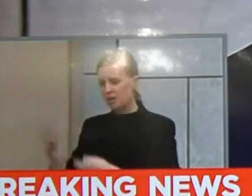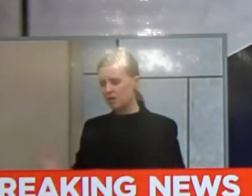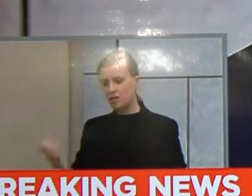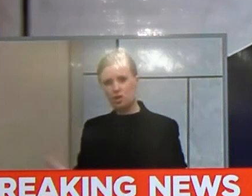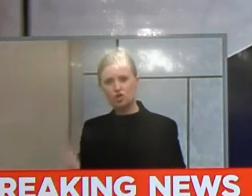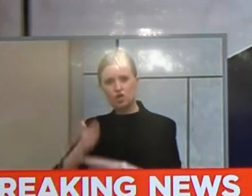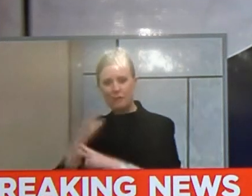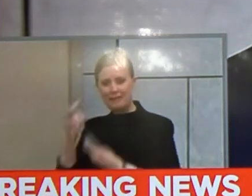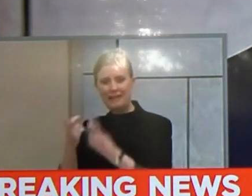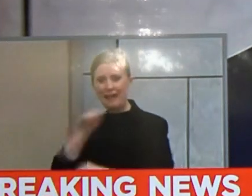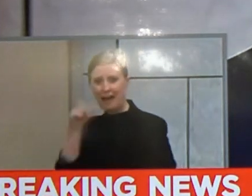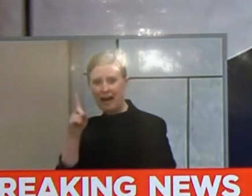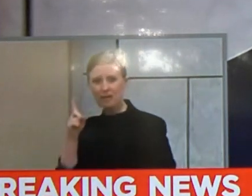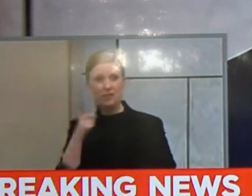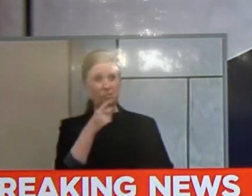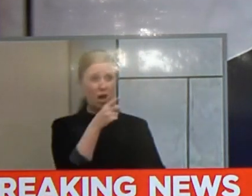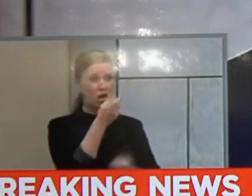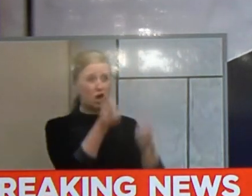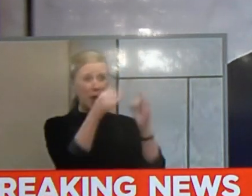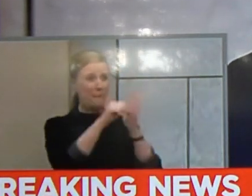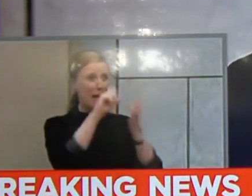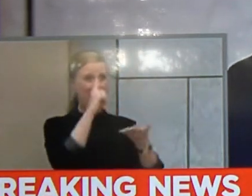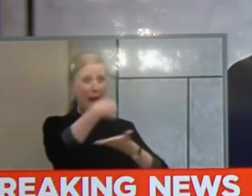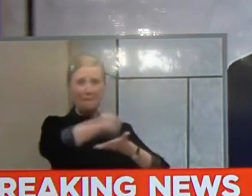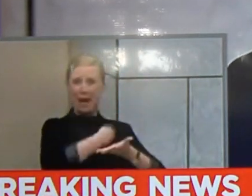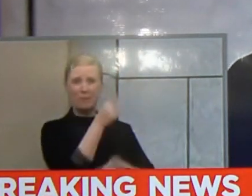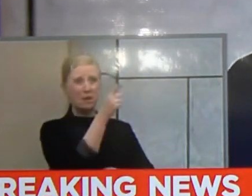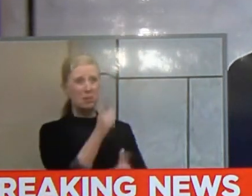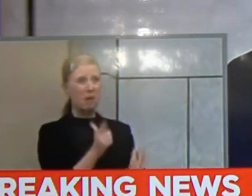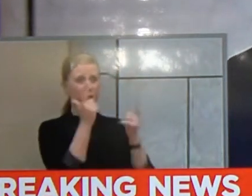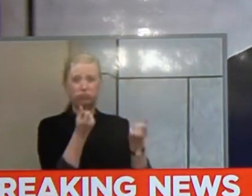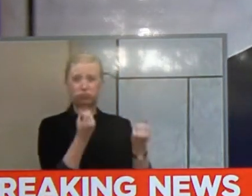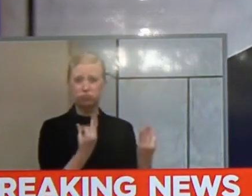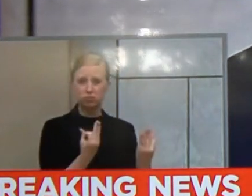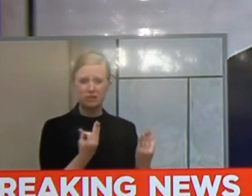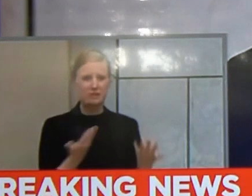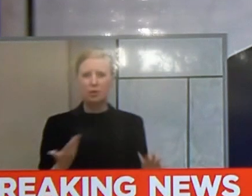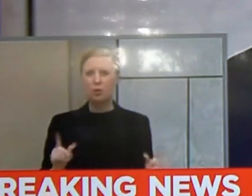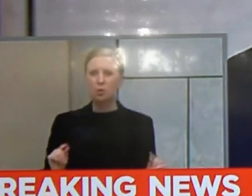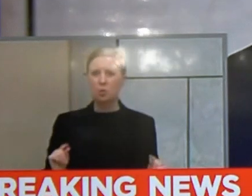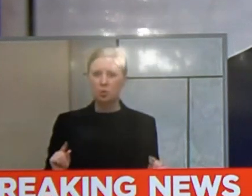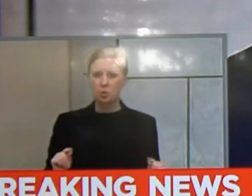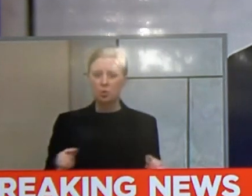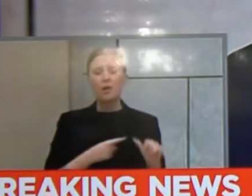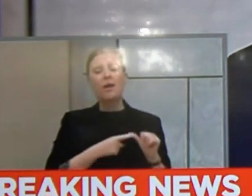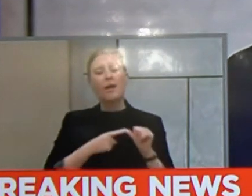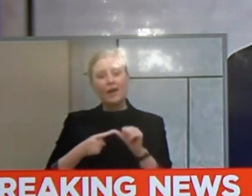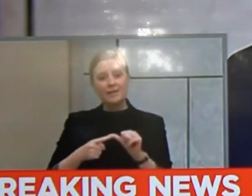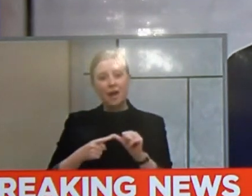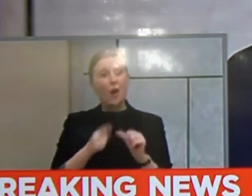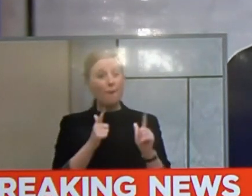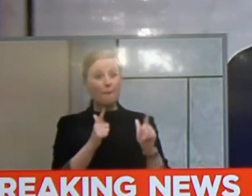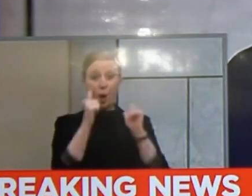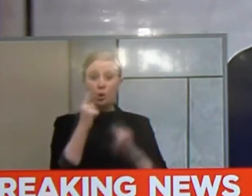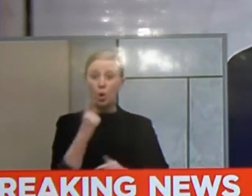their employer before May 1? Well, the employers need to talk to their banks straight away, because what we are providing under the JobKeeper